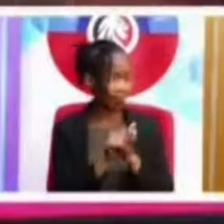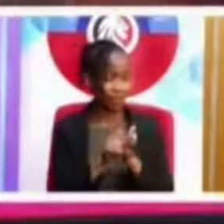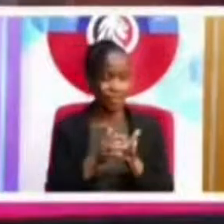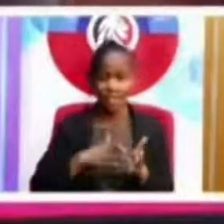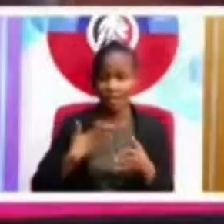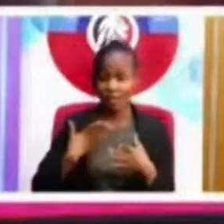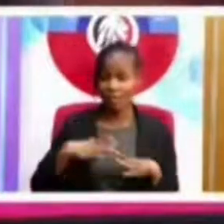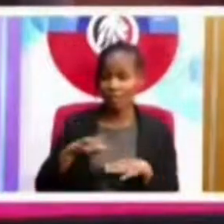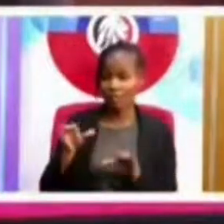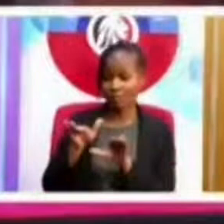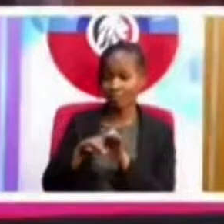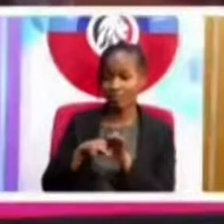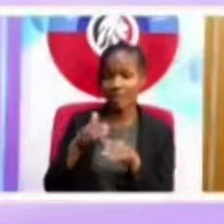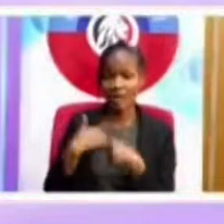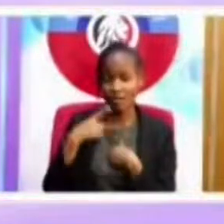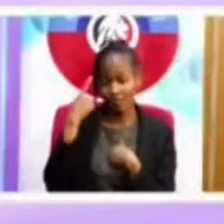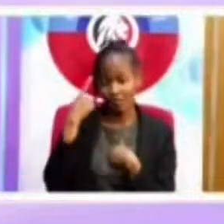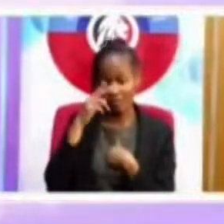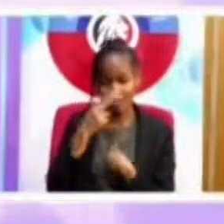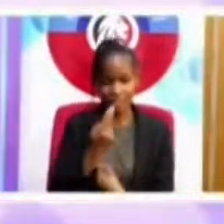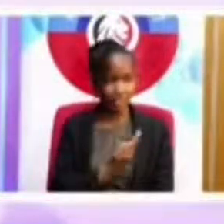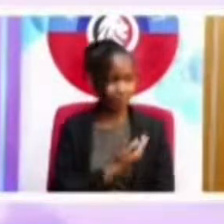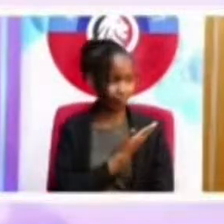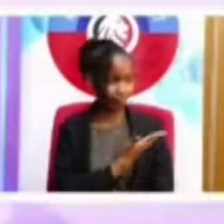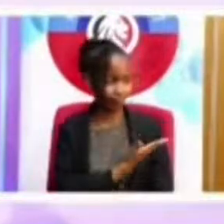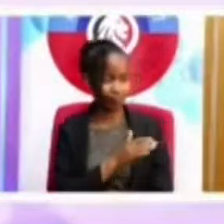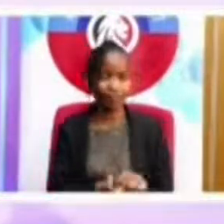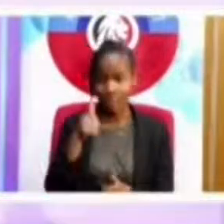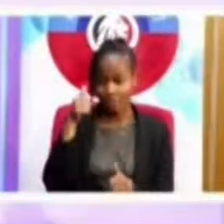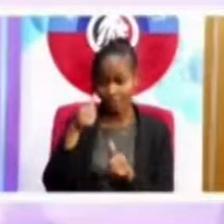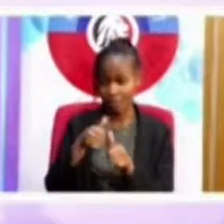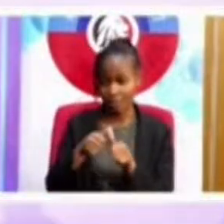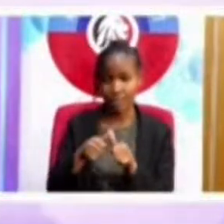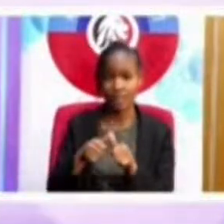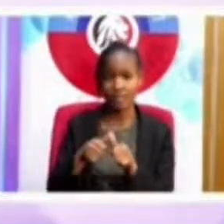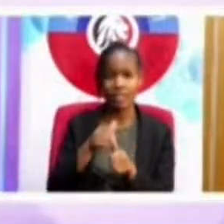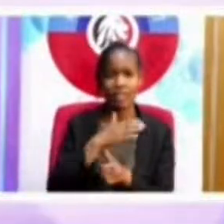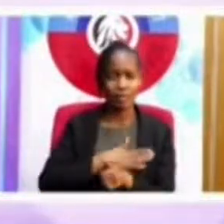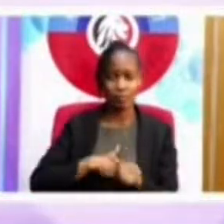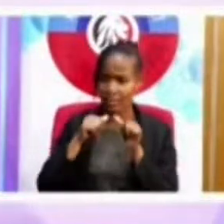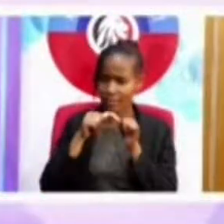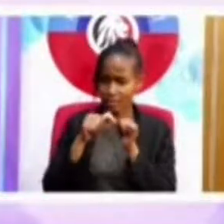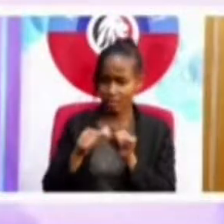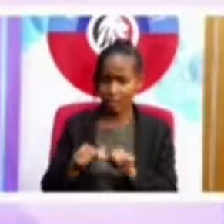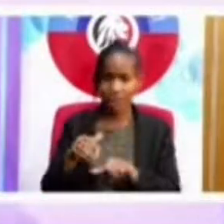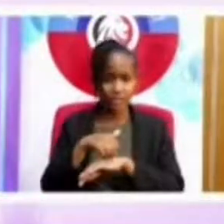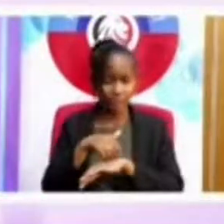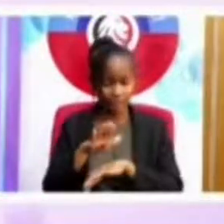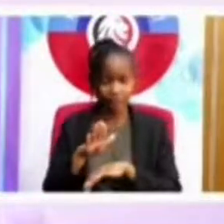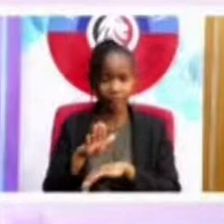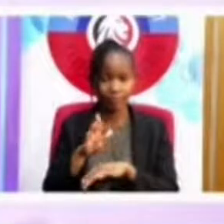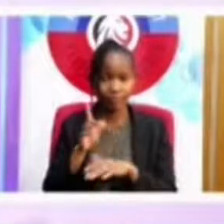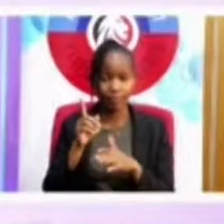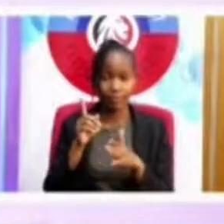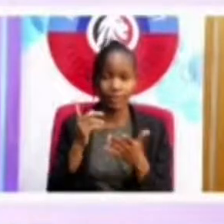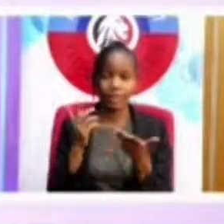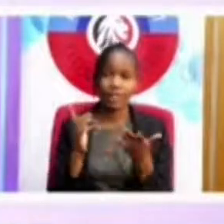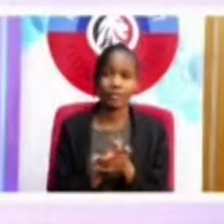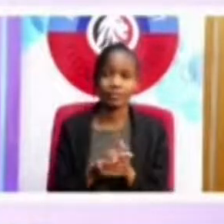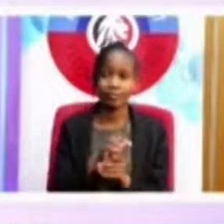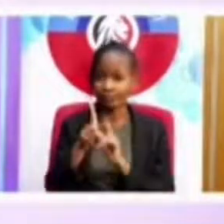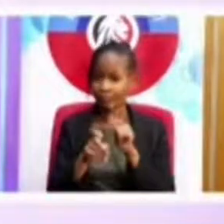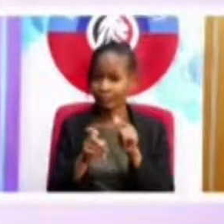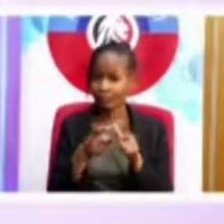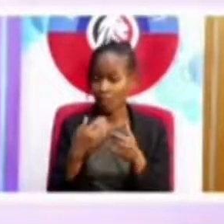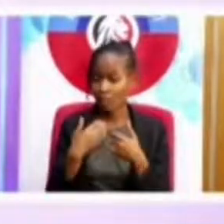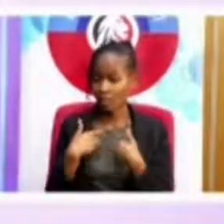have here for us. Remember, please continue sending them in. We have them here. We're taking a look at them. We'll try